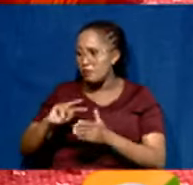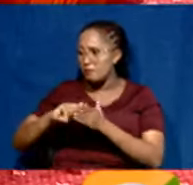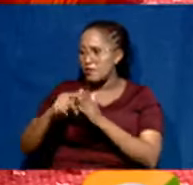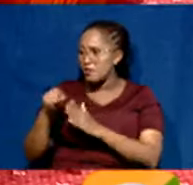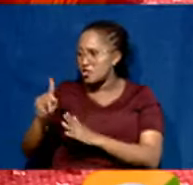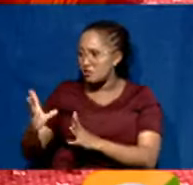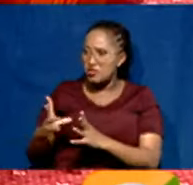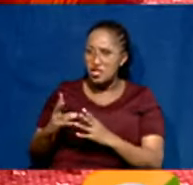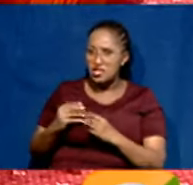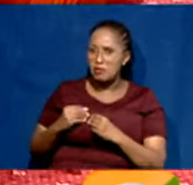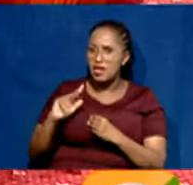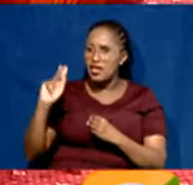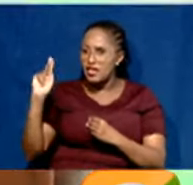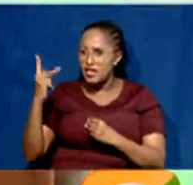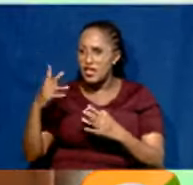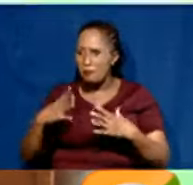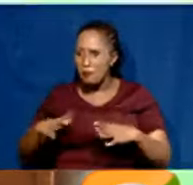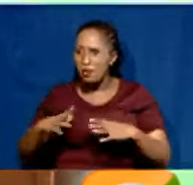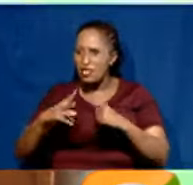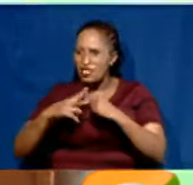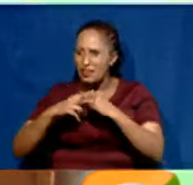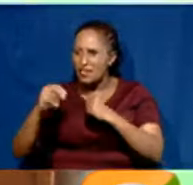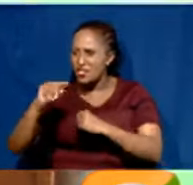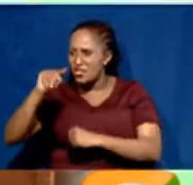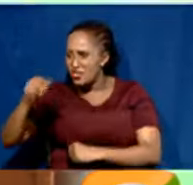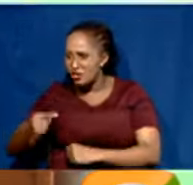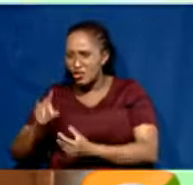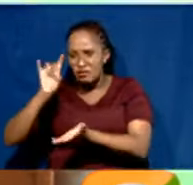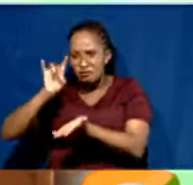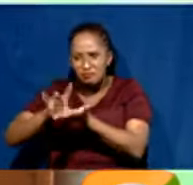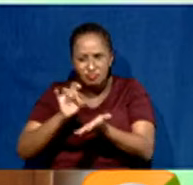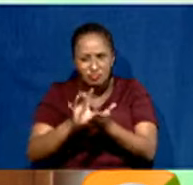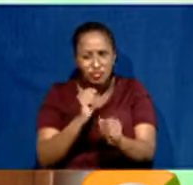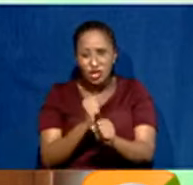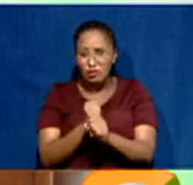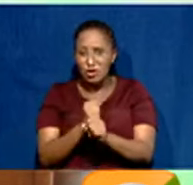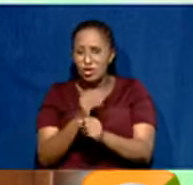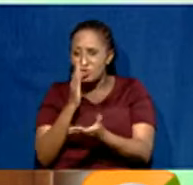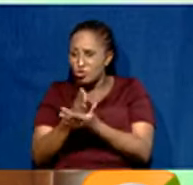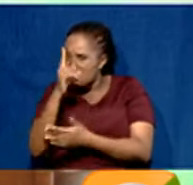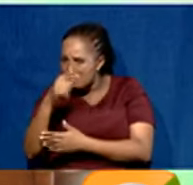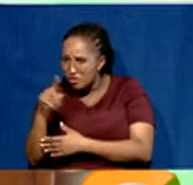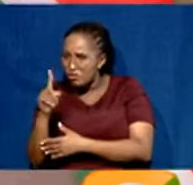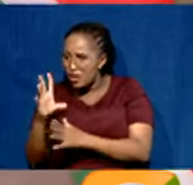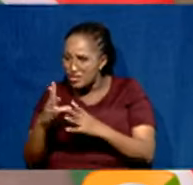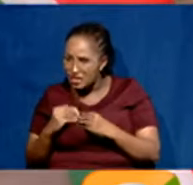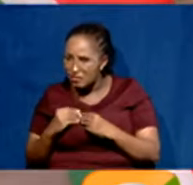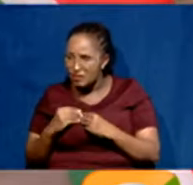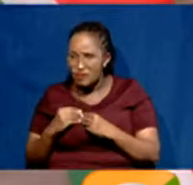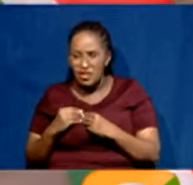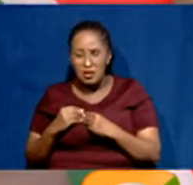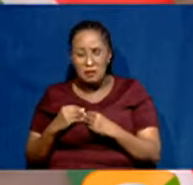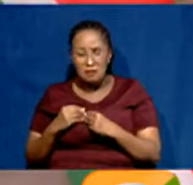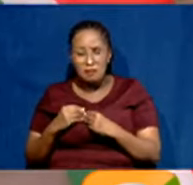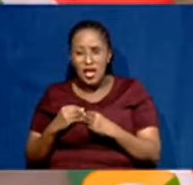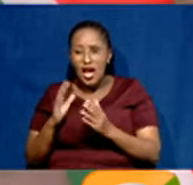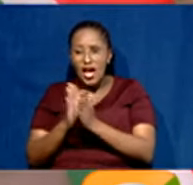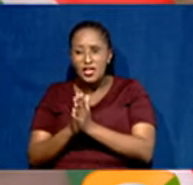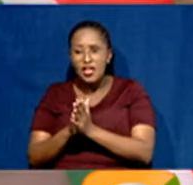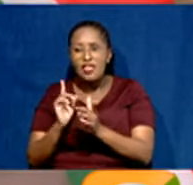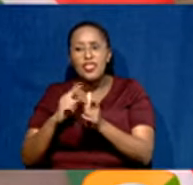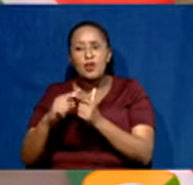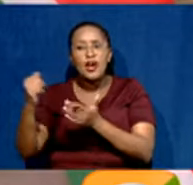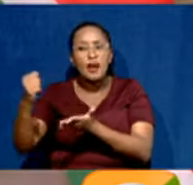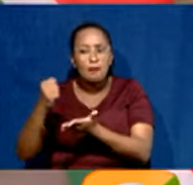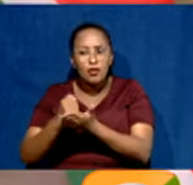kwamba wa Kenya 70,000 kweli walifutwa kazi ama walikosa? Sikubali, wao ndio wamesema. Mimi nimekuambia. Na wakaandikwa na serikali. Kumaanisha